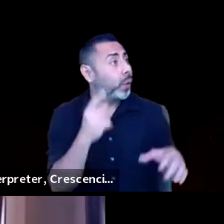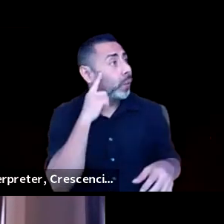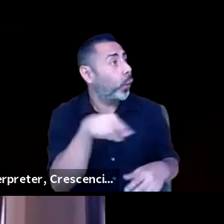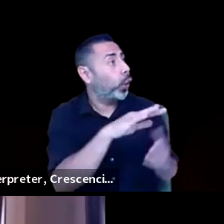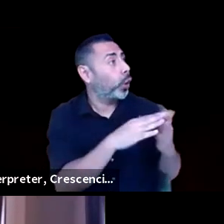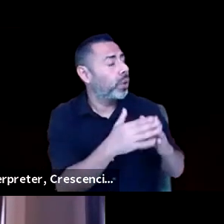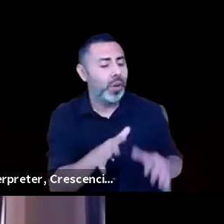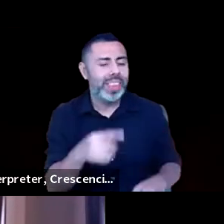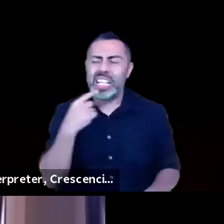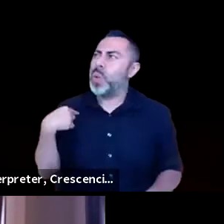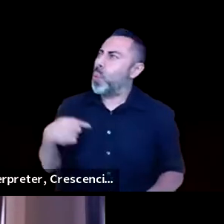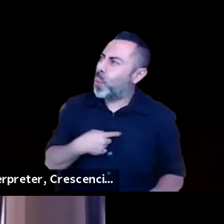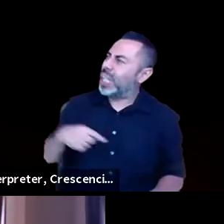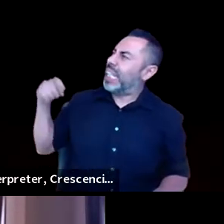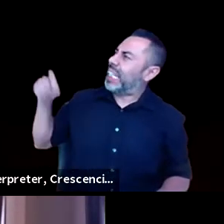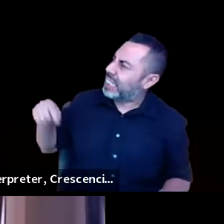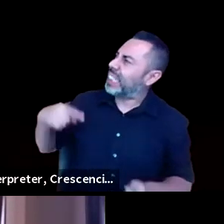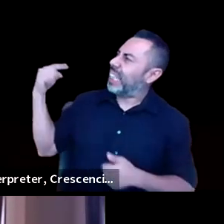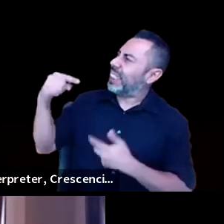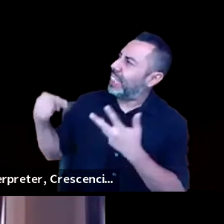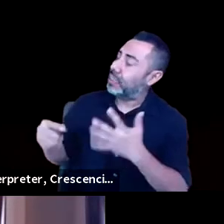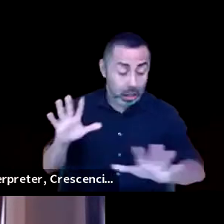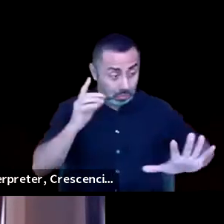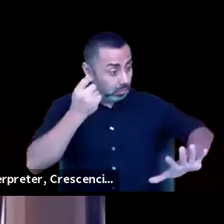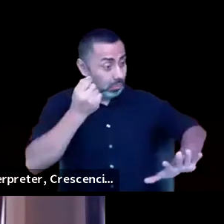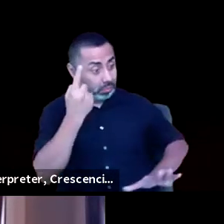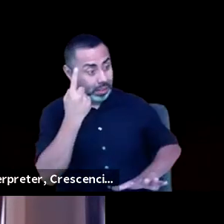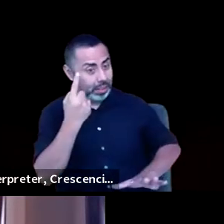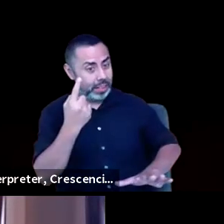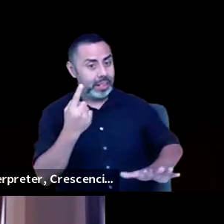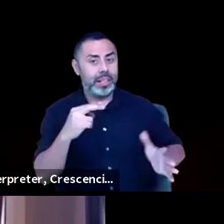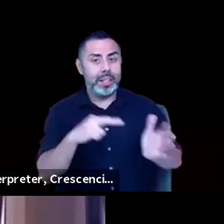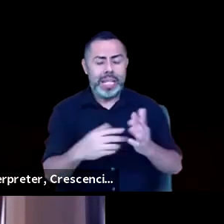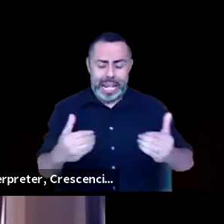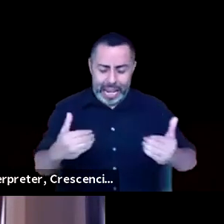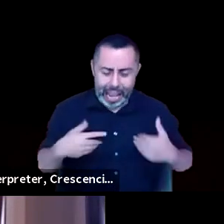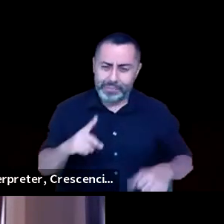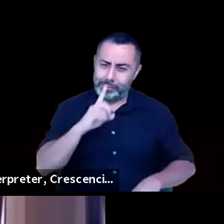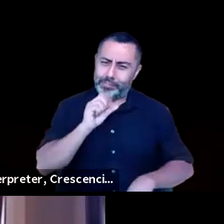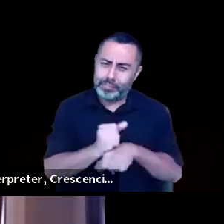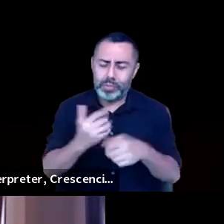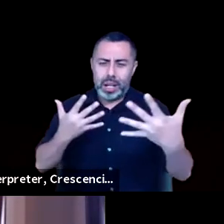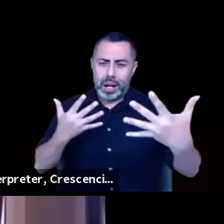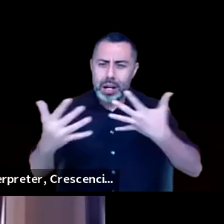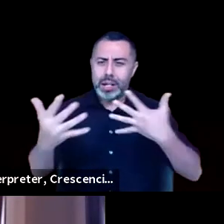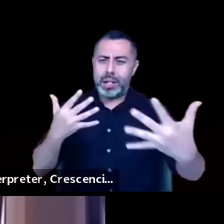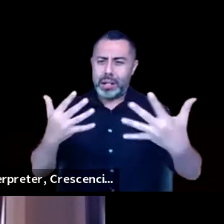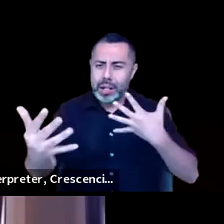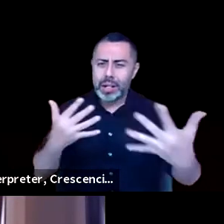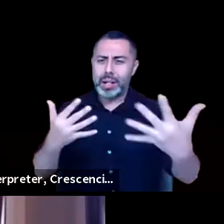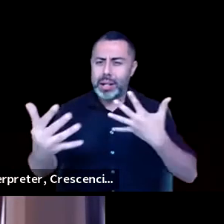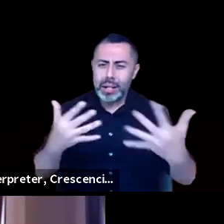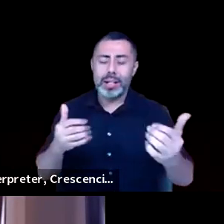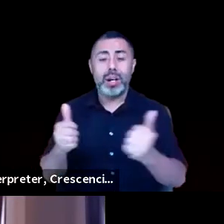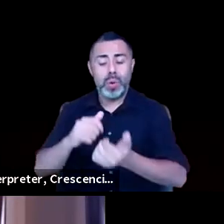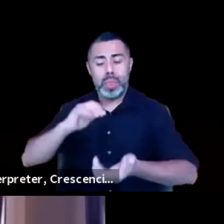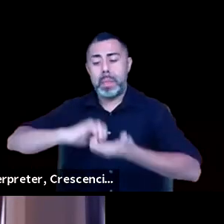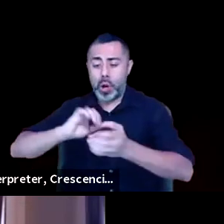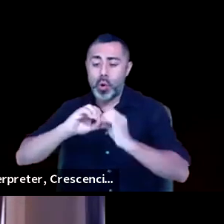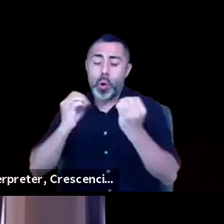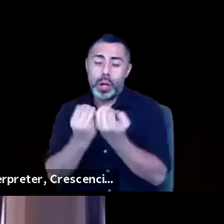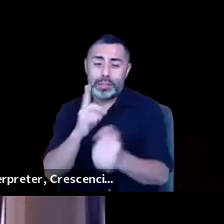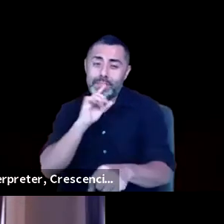need. We're like, got it. And so there is very much an alive back and forth that is happening with the partner